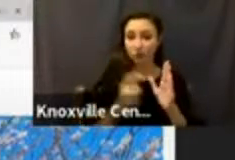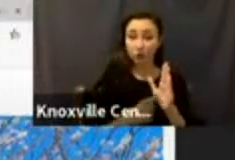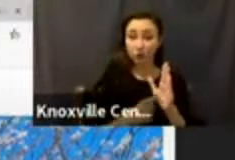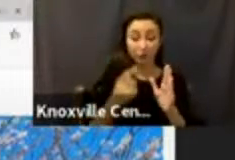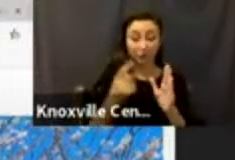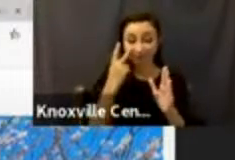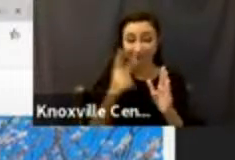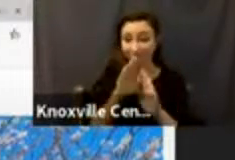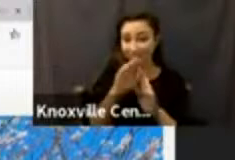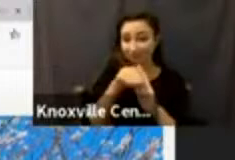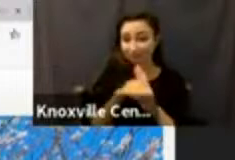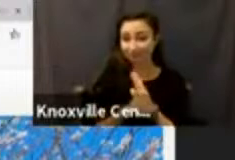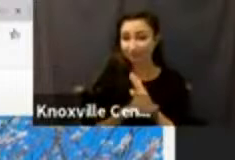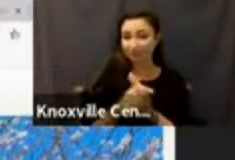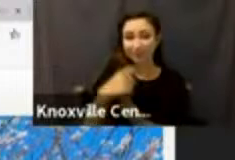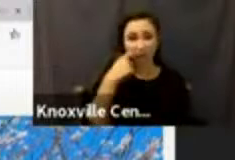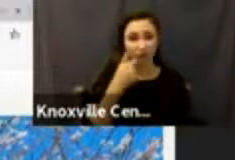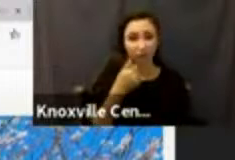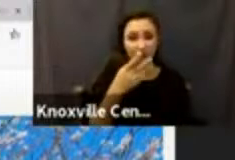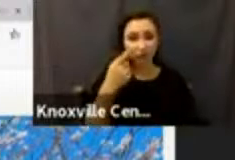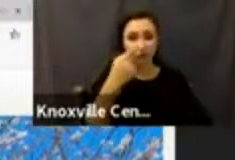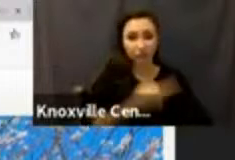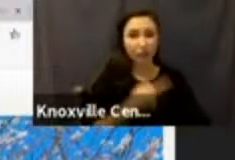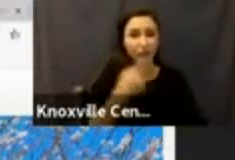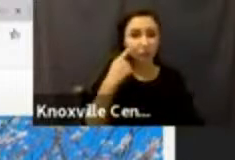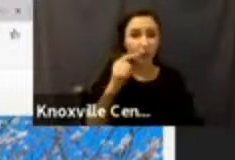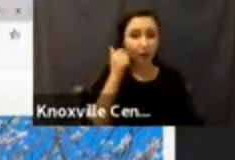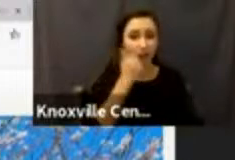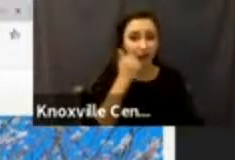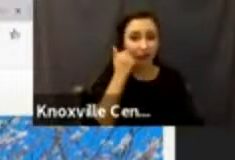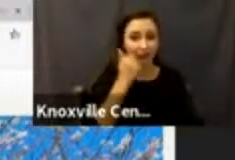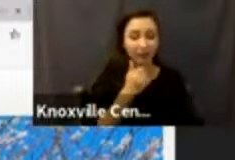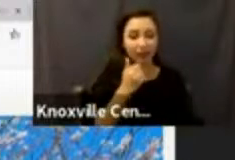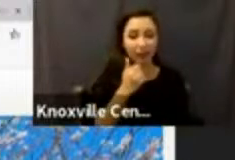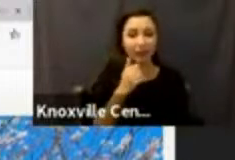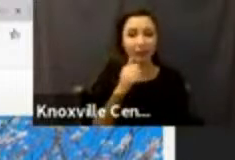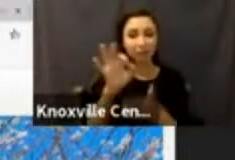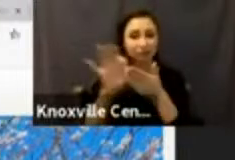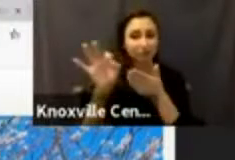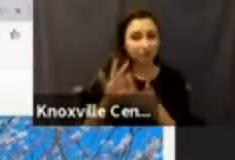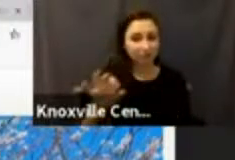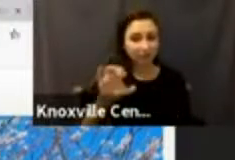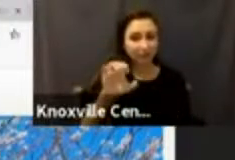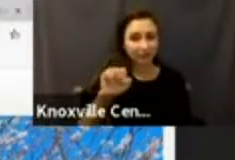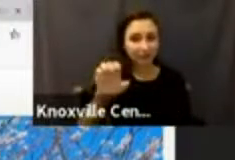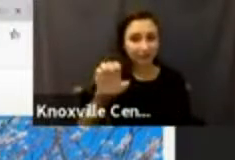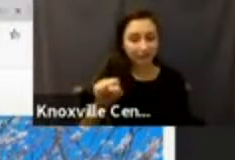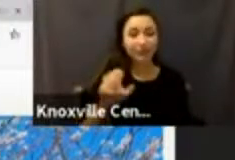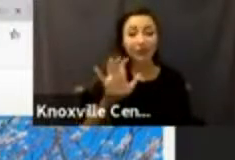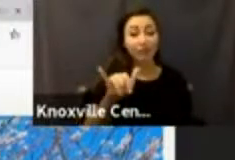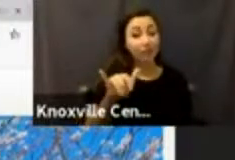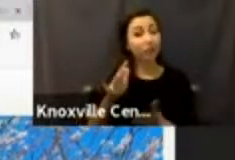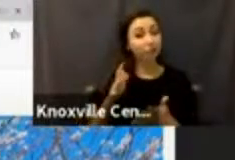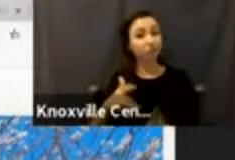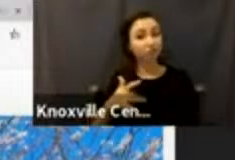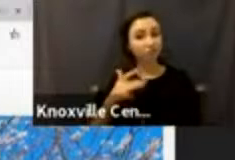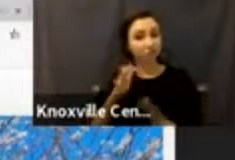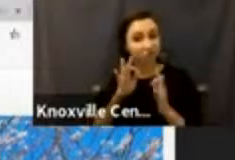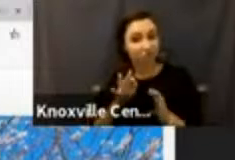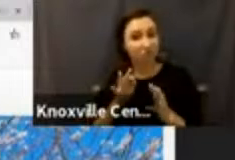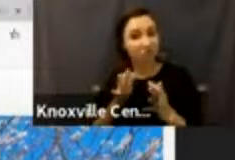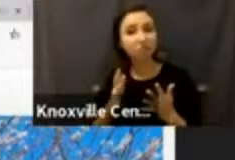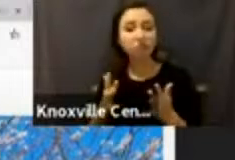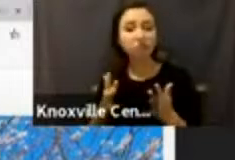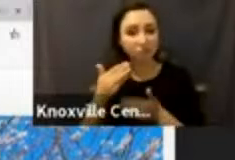couple of days this week regarding daily case updates or case counts. While this is encouraging, and we hope a trend